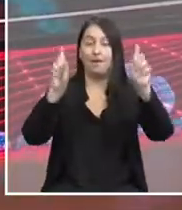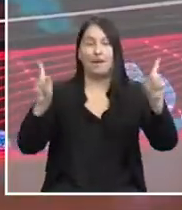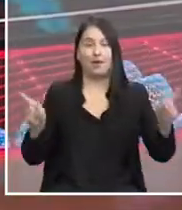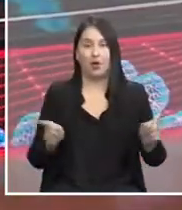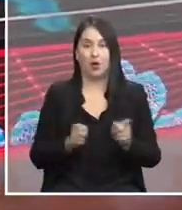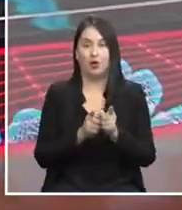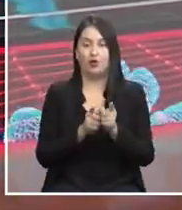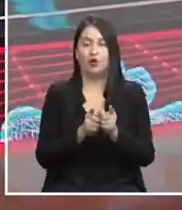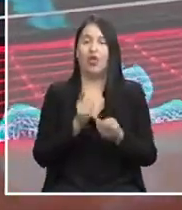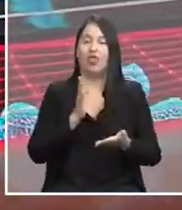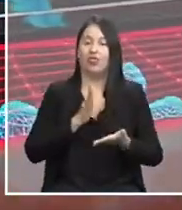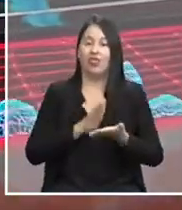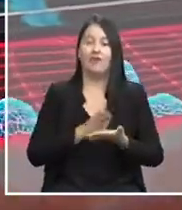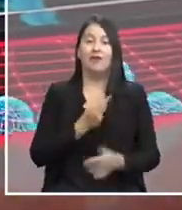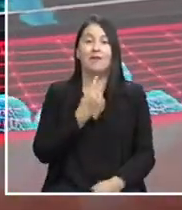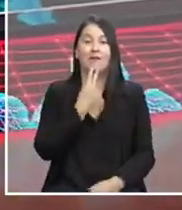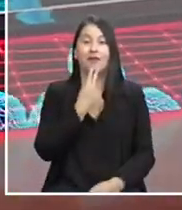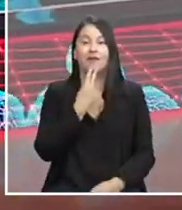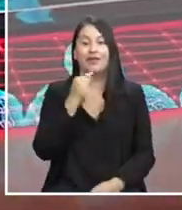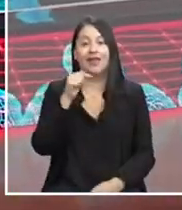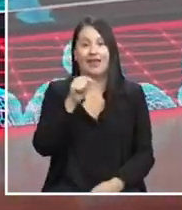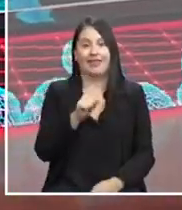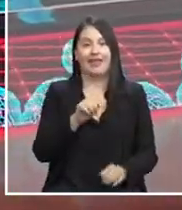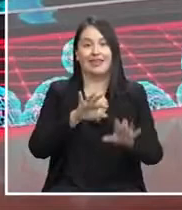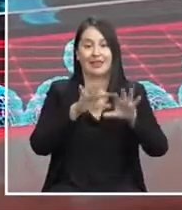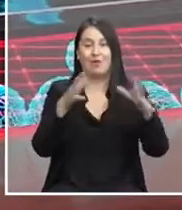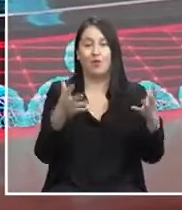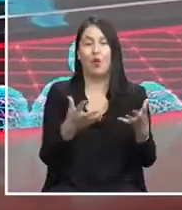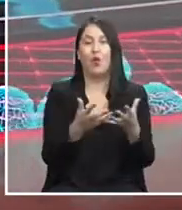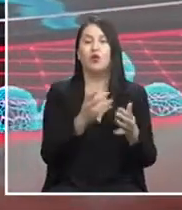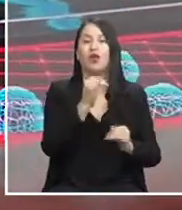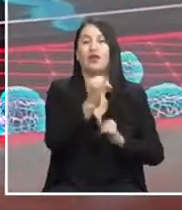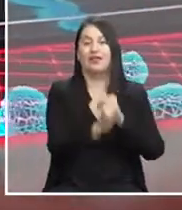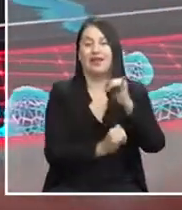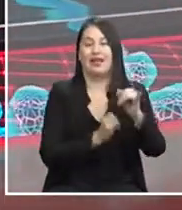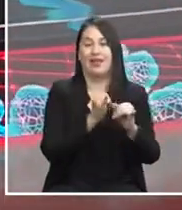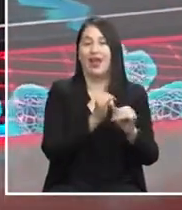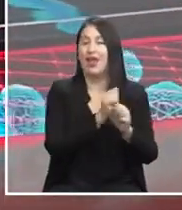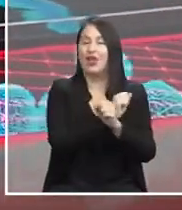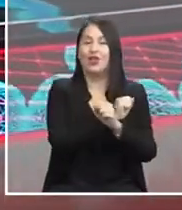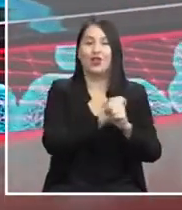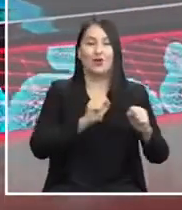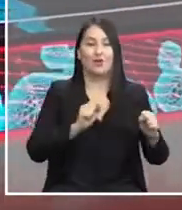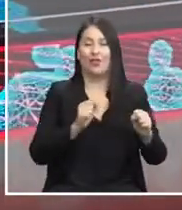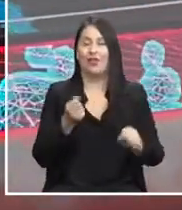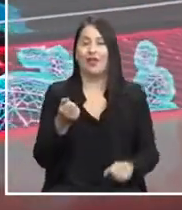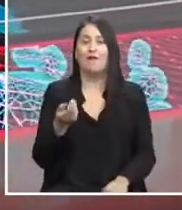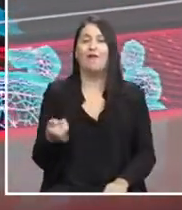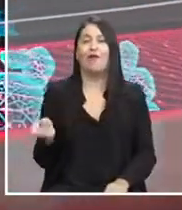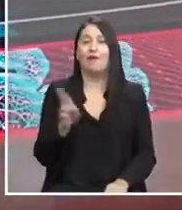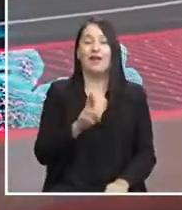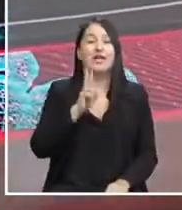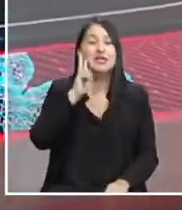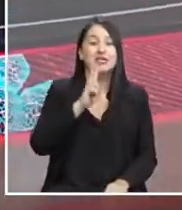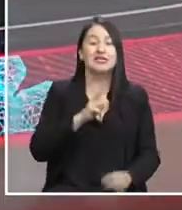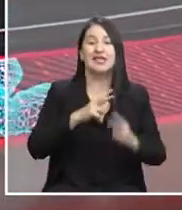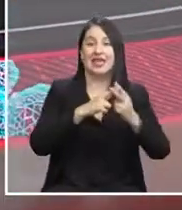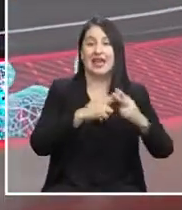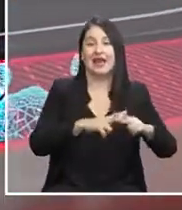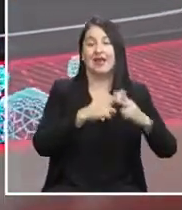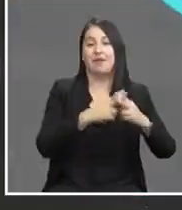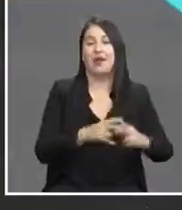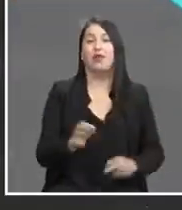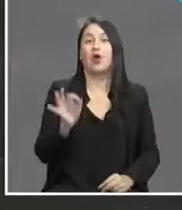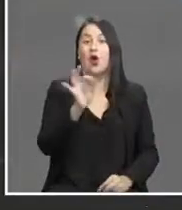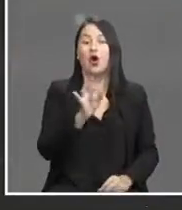cannot come back without internet or without all the cyber tools we are using every day. Okay, but the question is,